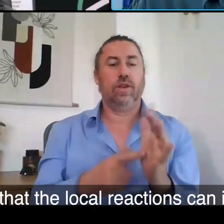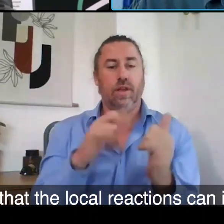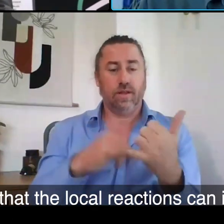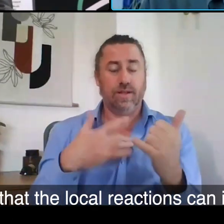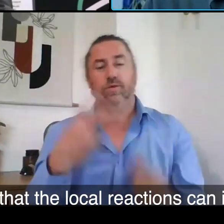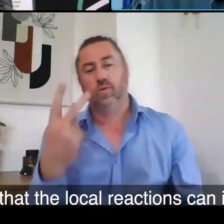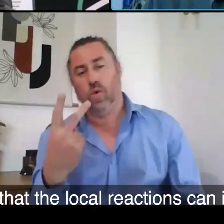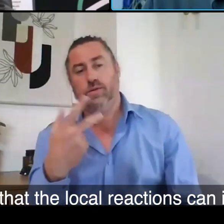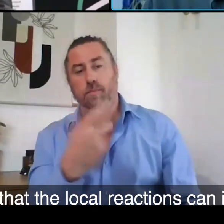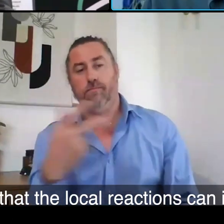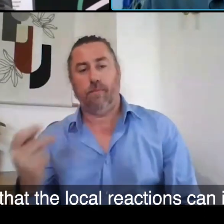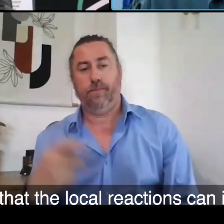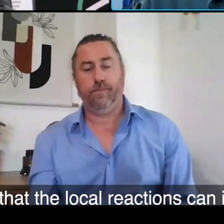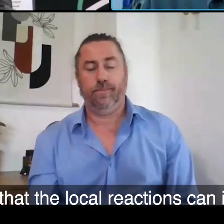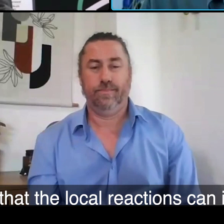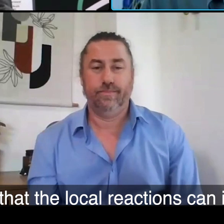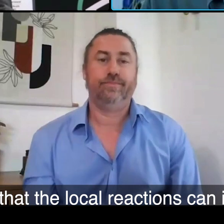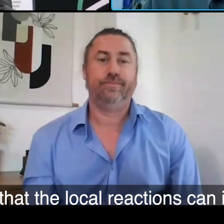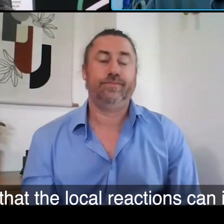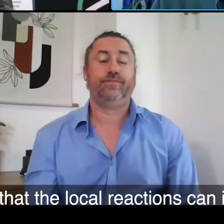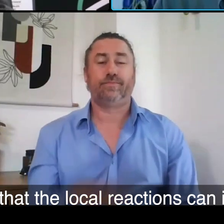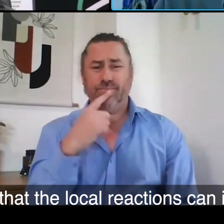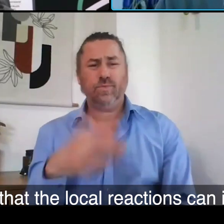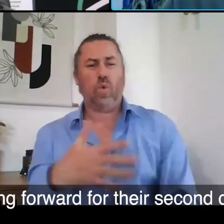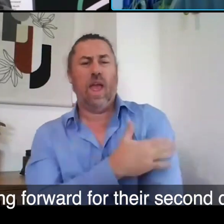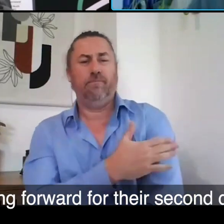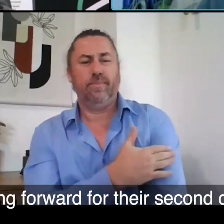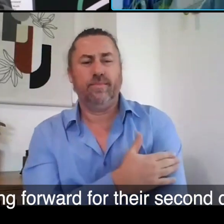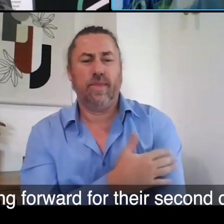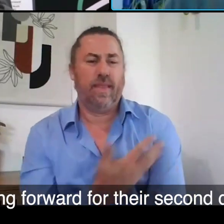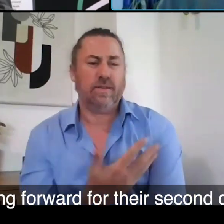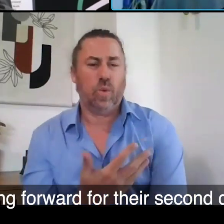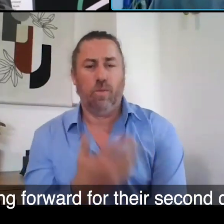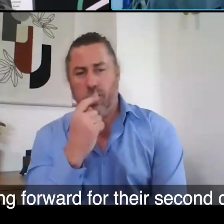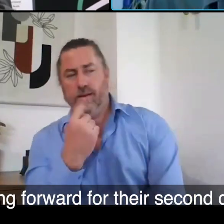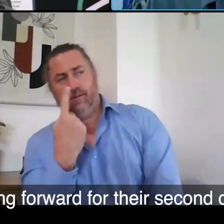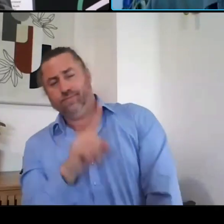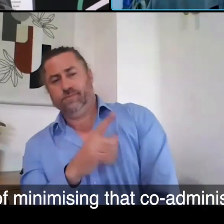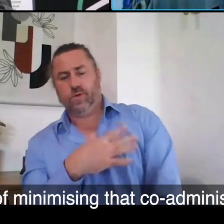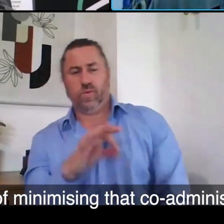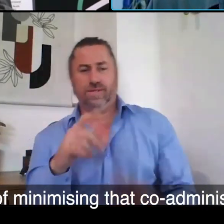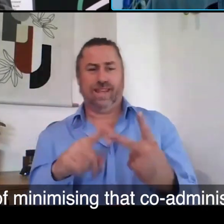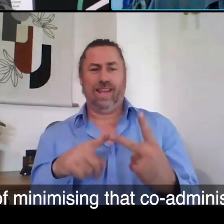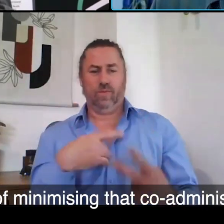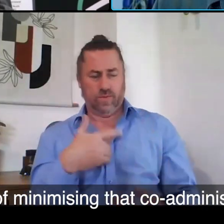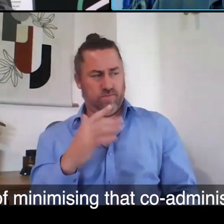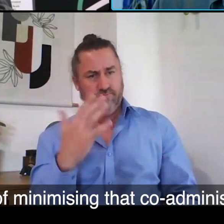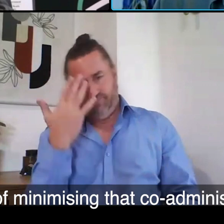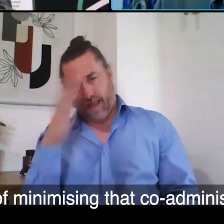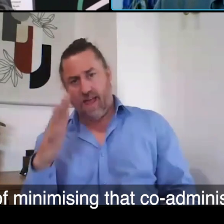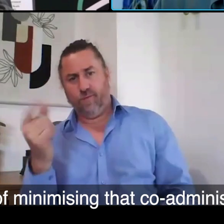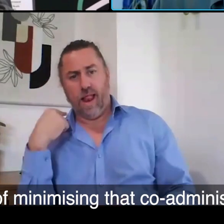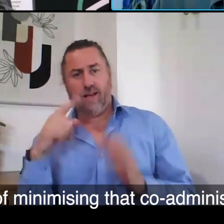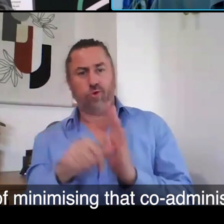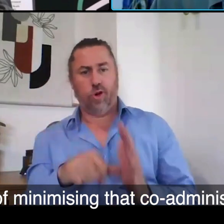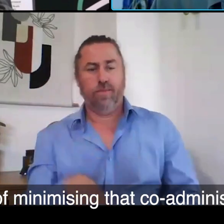that the local reactions can impact people coming forward for their 2nd dose. So by sort of